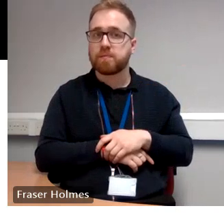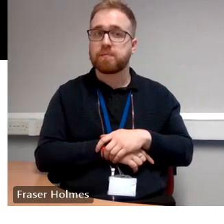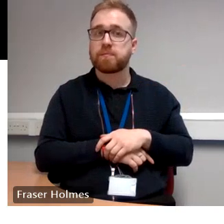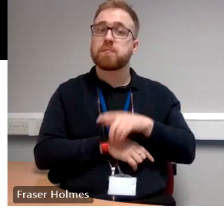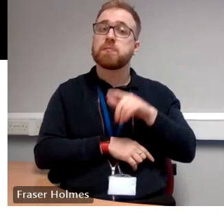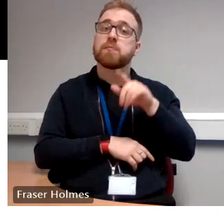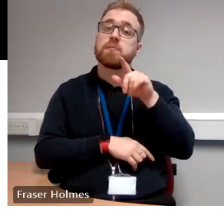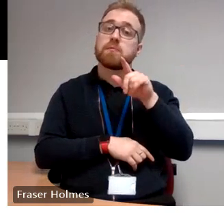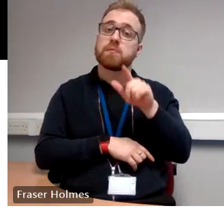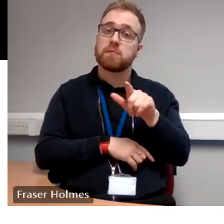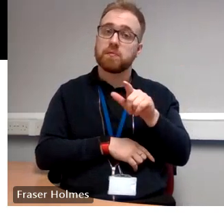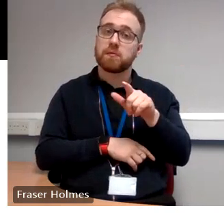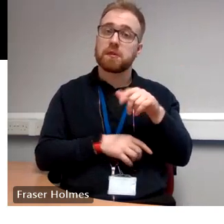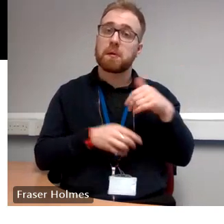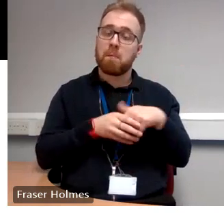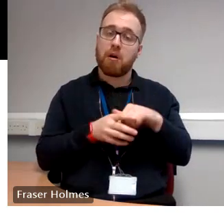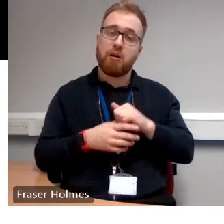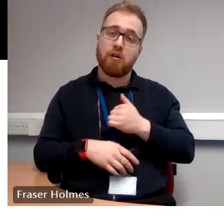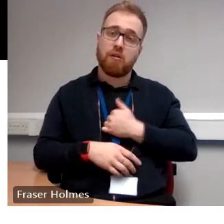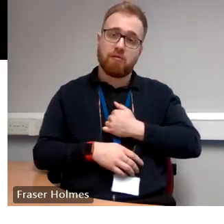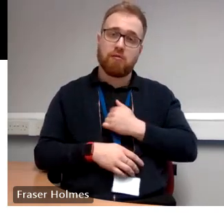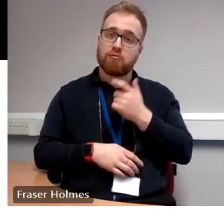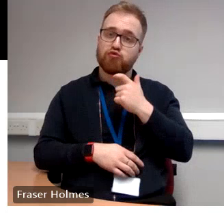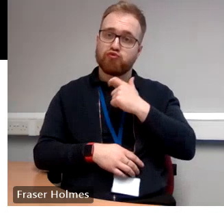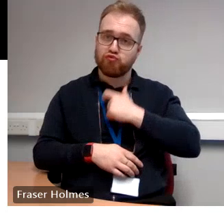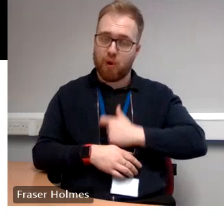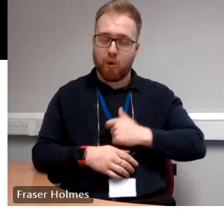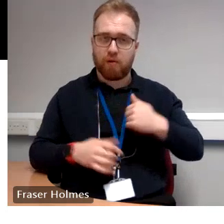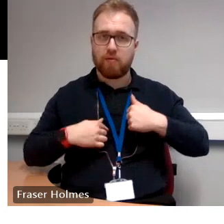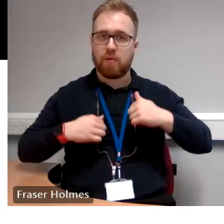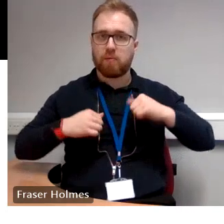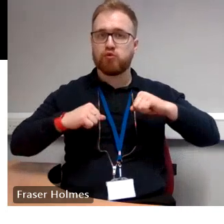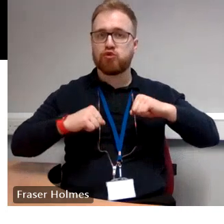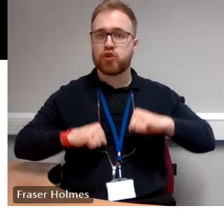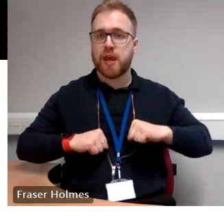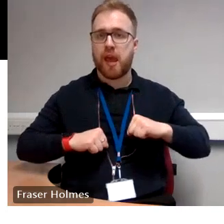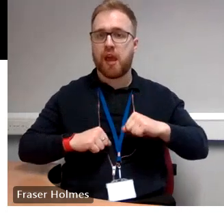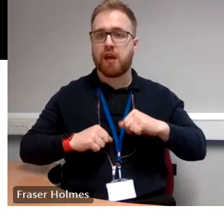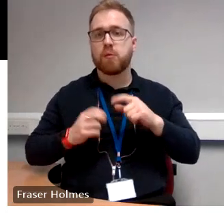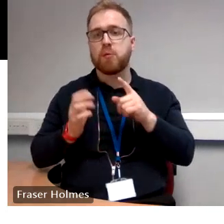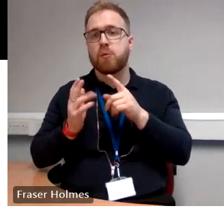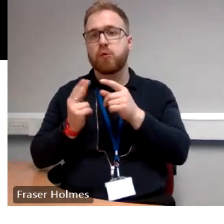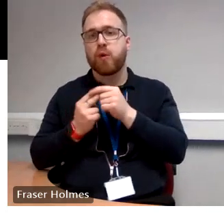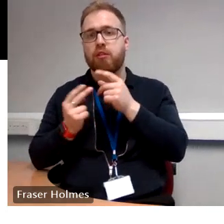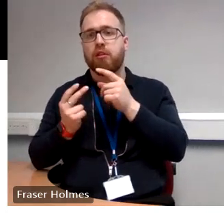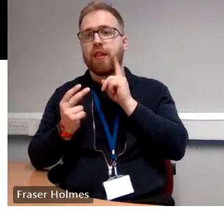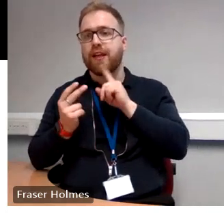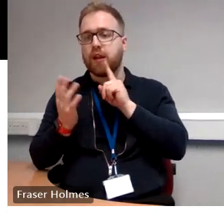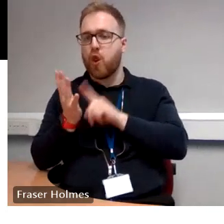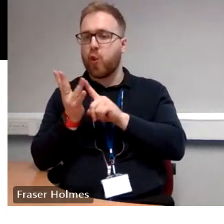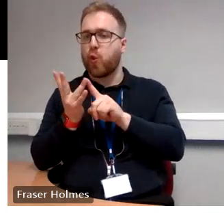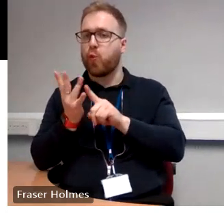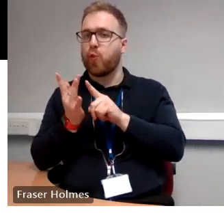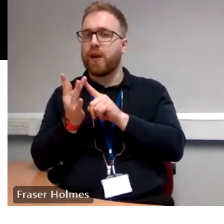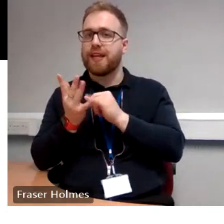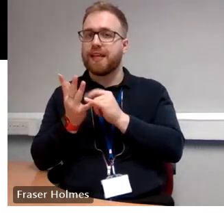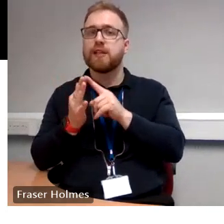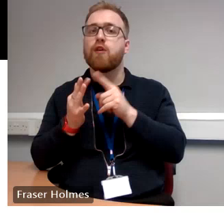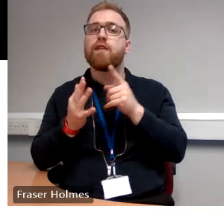So as part of my role, I chair, or sometimes with Louise Swain as well, the Social Prescribing Advisory